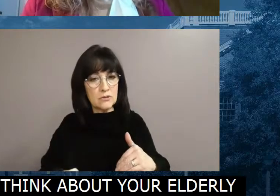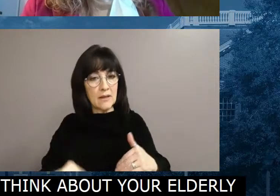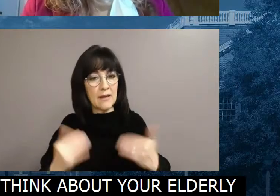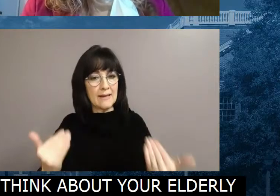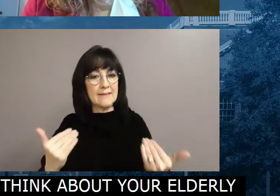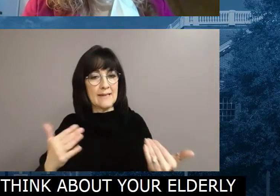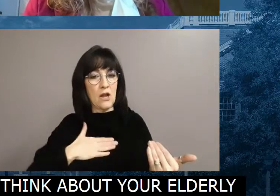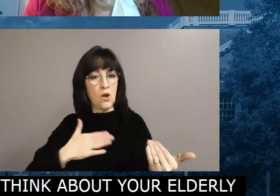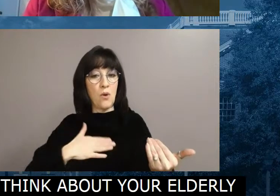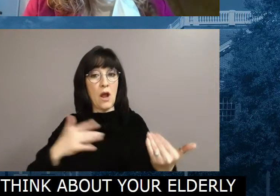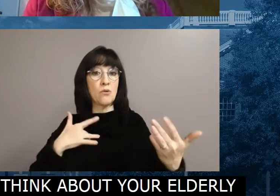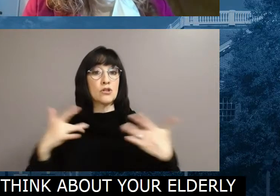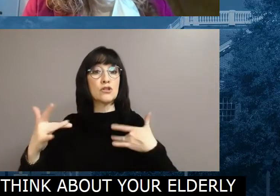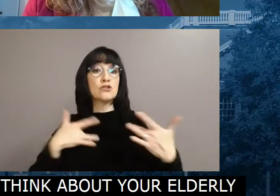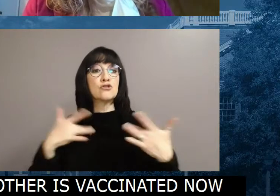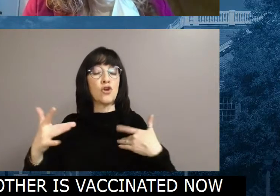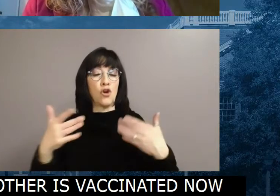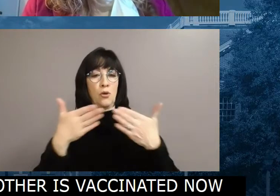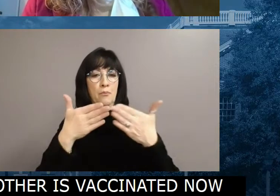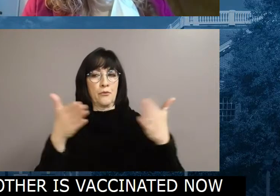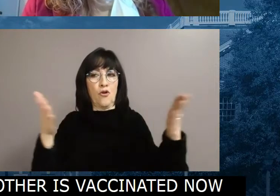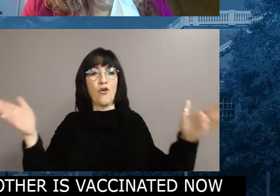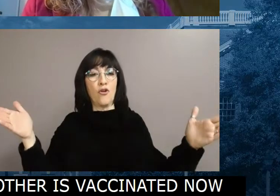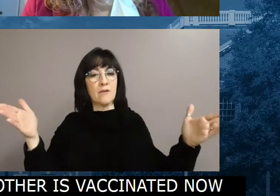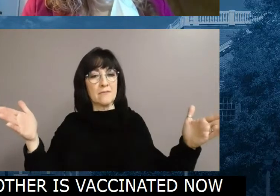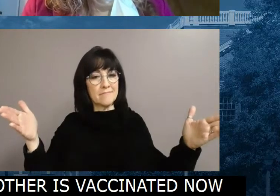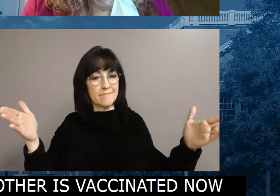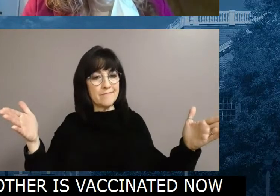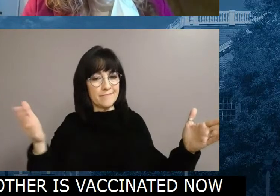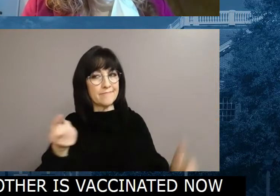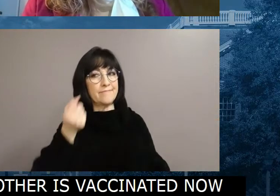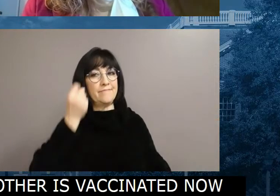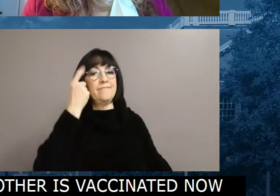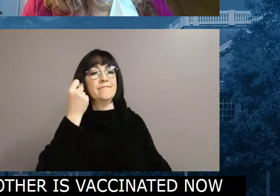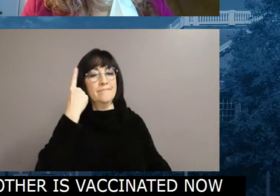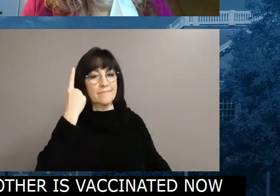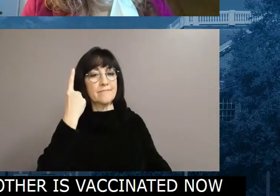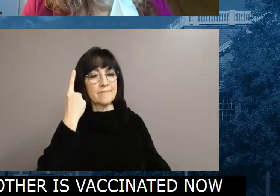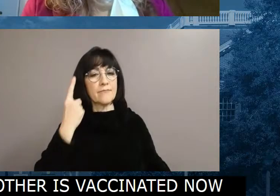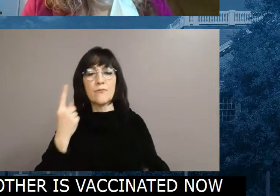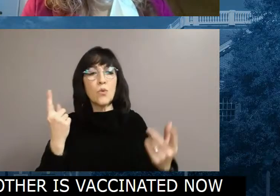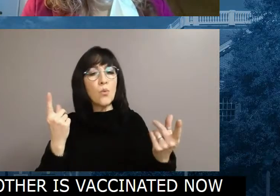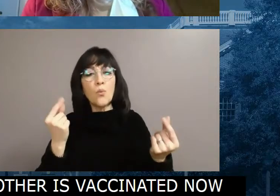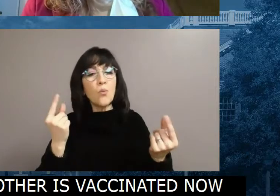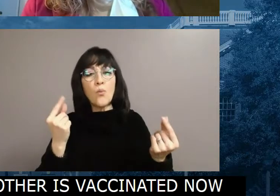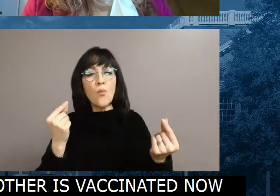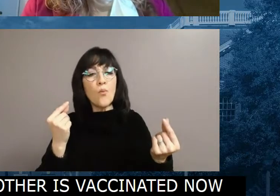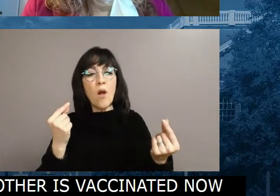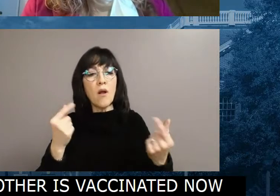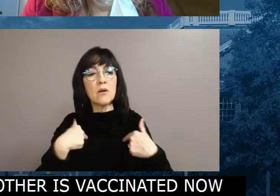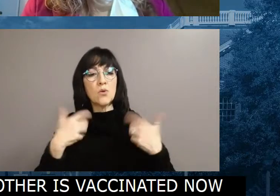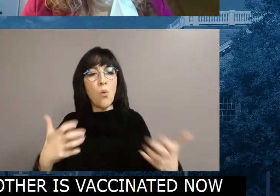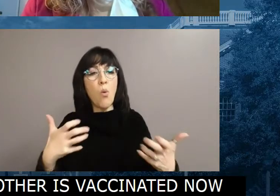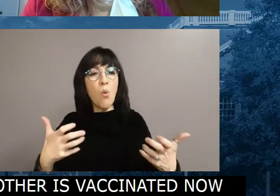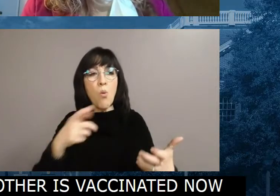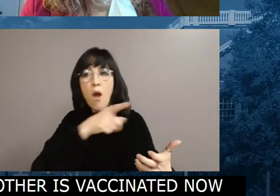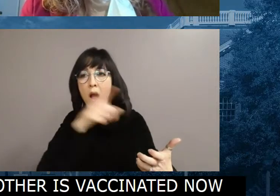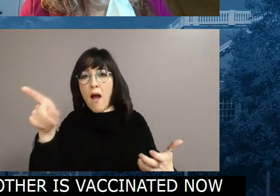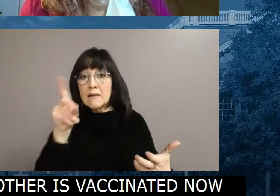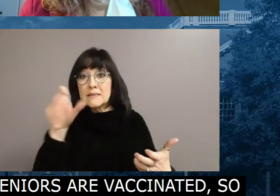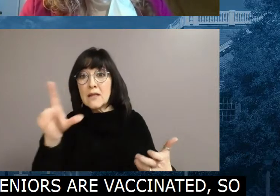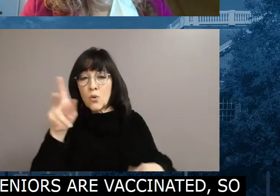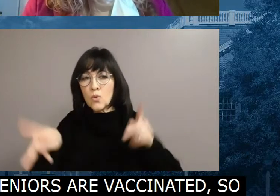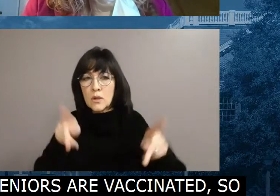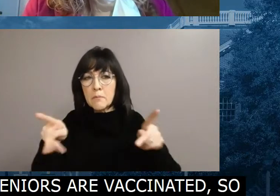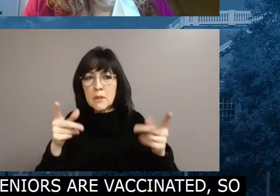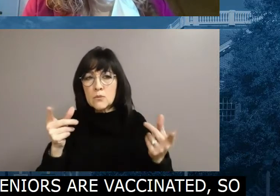be broader. We have to be realistic, I think, about what we're asking Delawareans to do so that they do it,